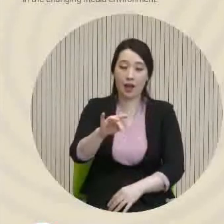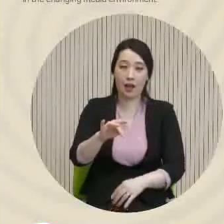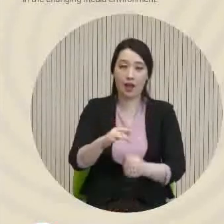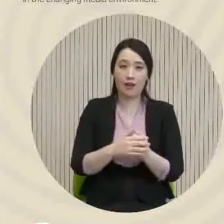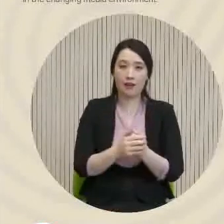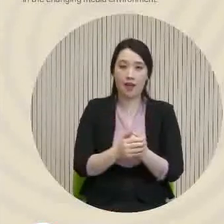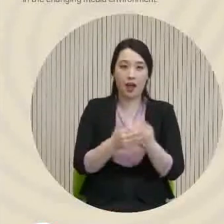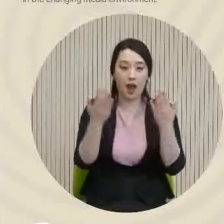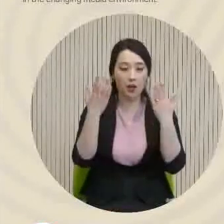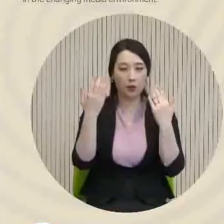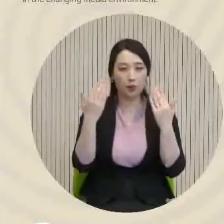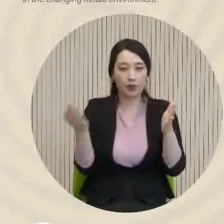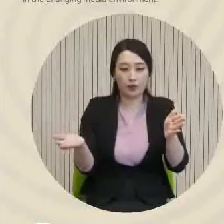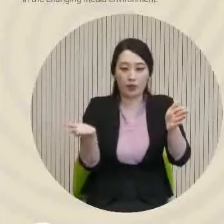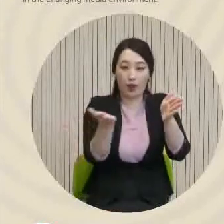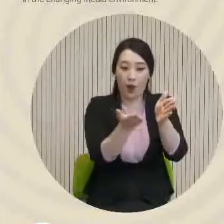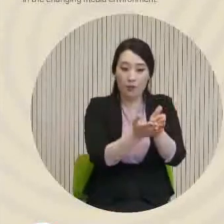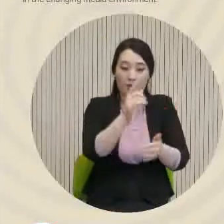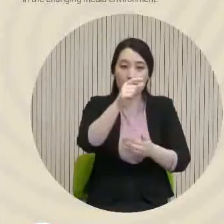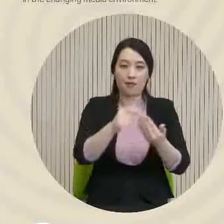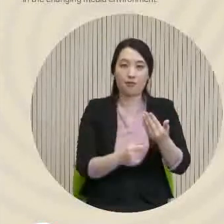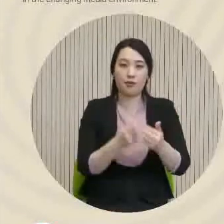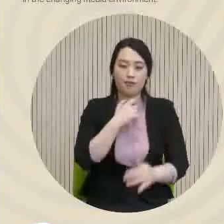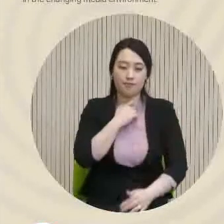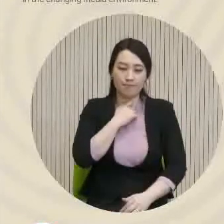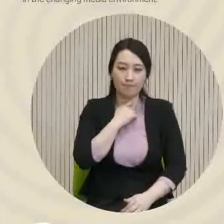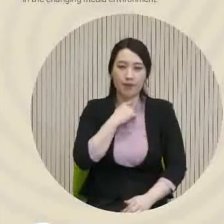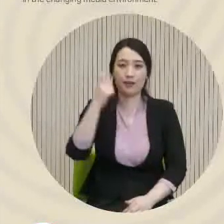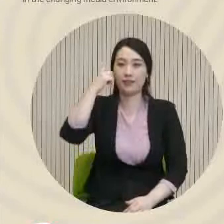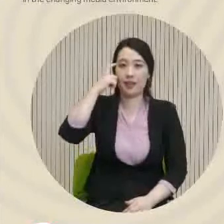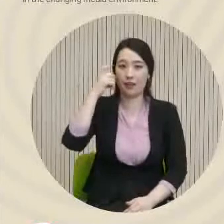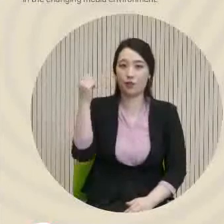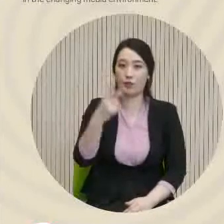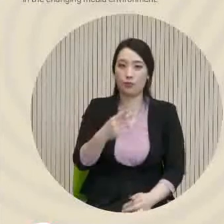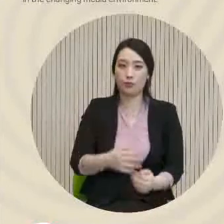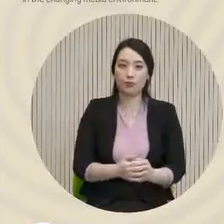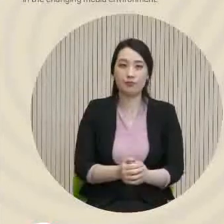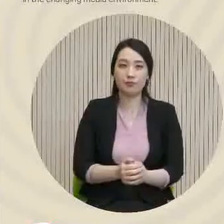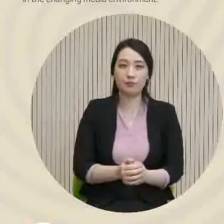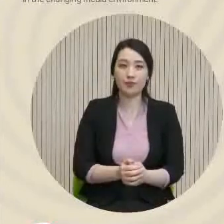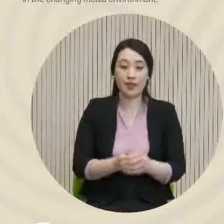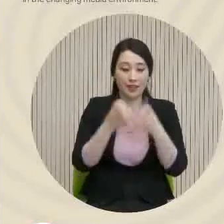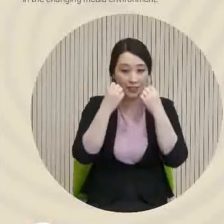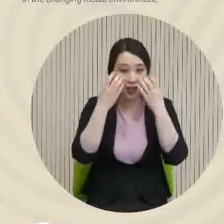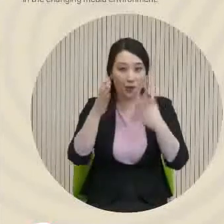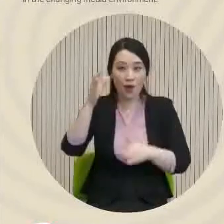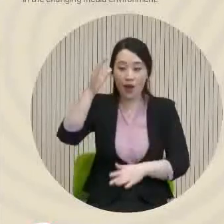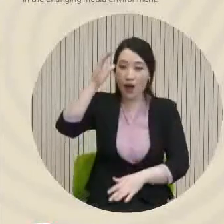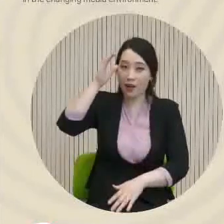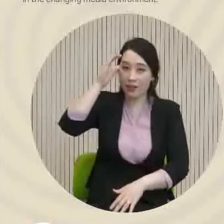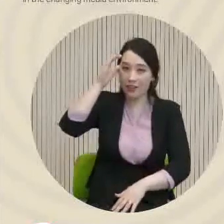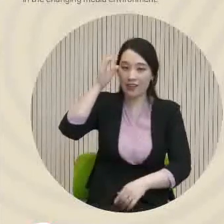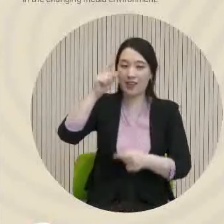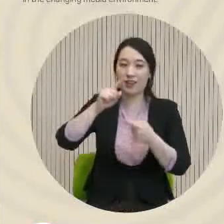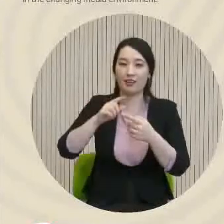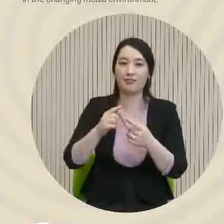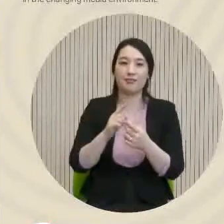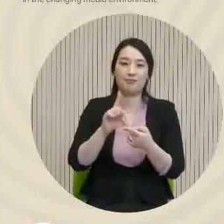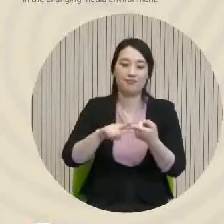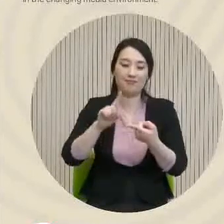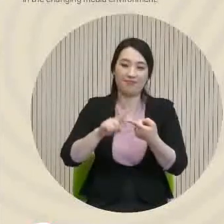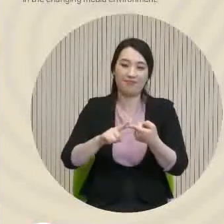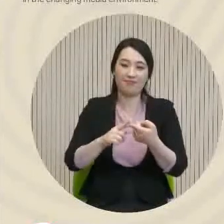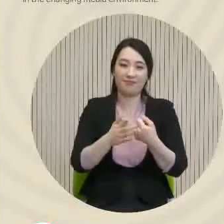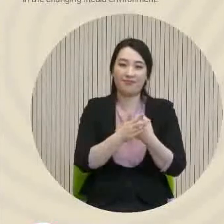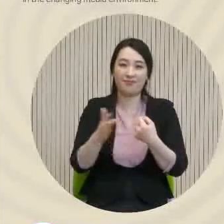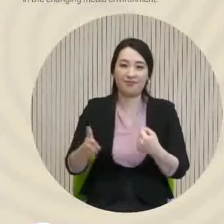teacher librarians were participating in the planning phase. So applying this program